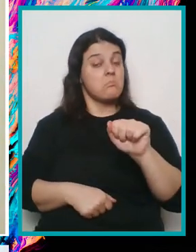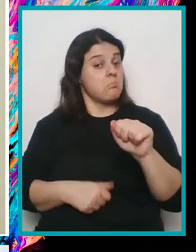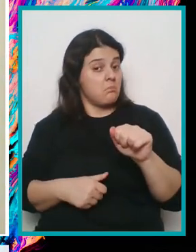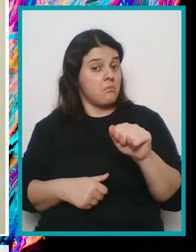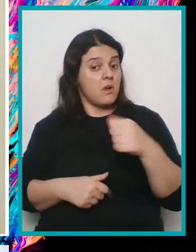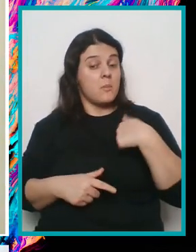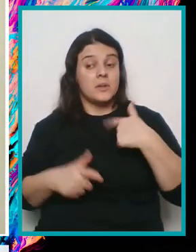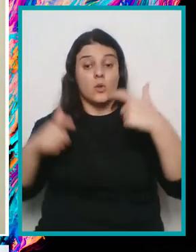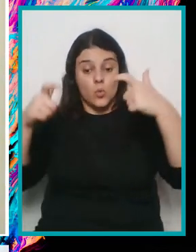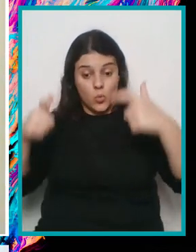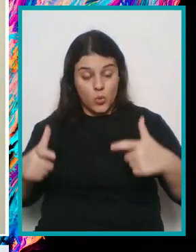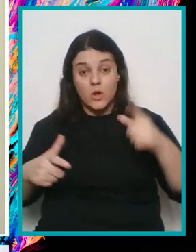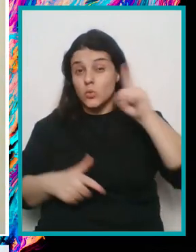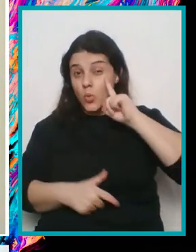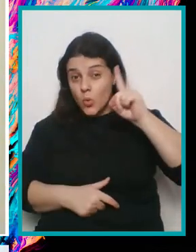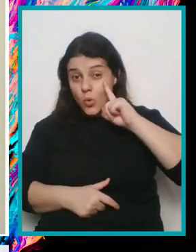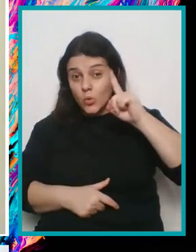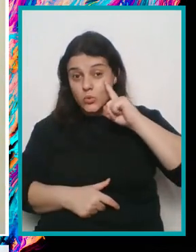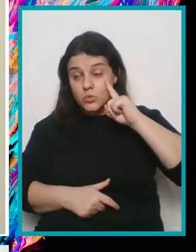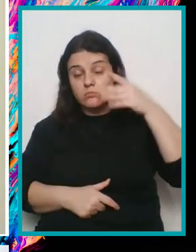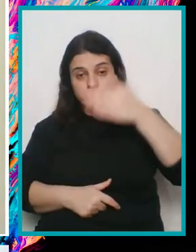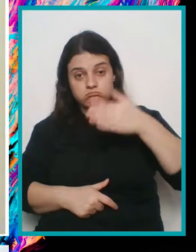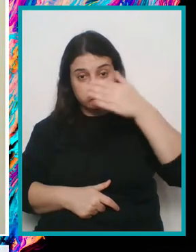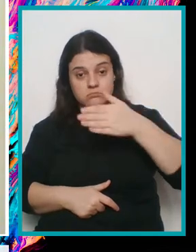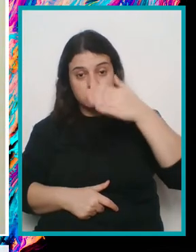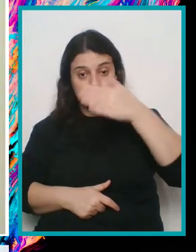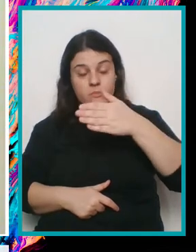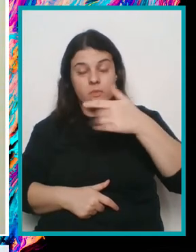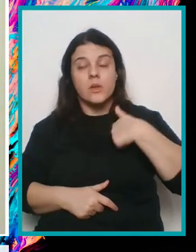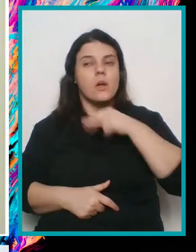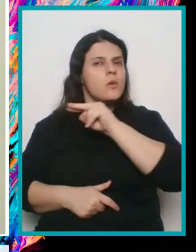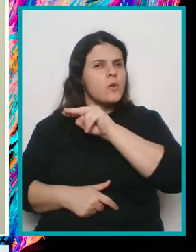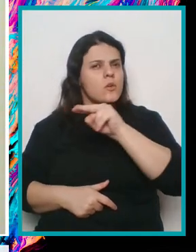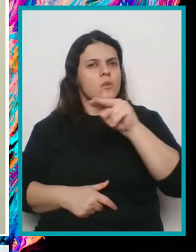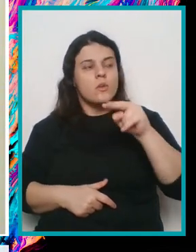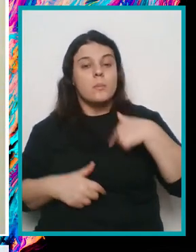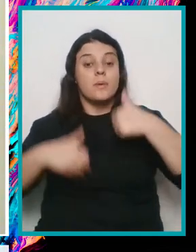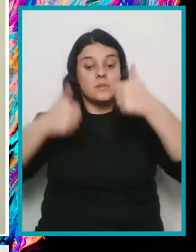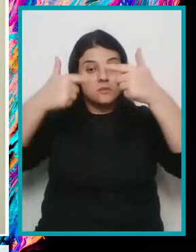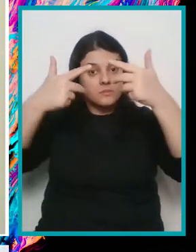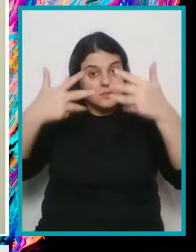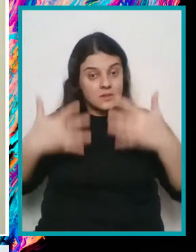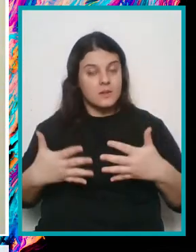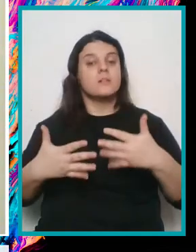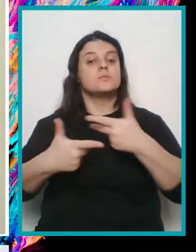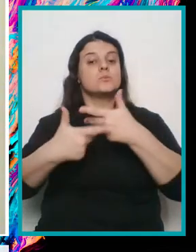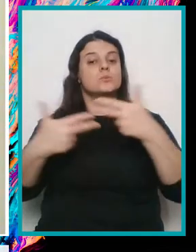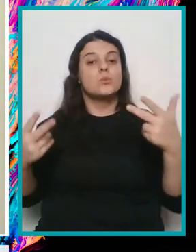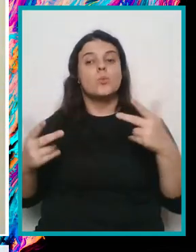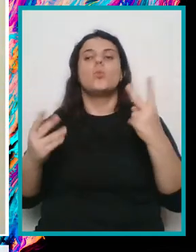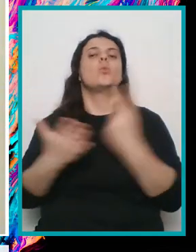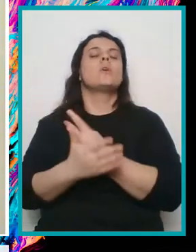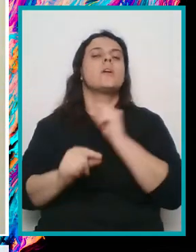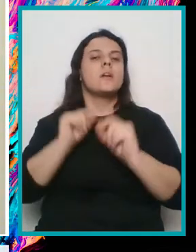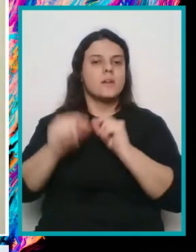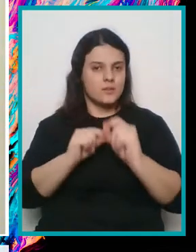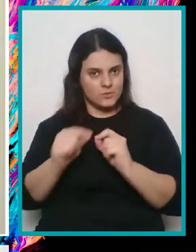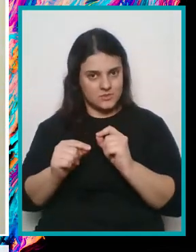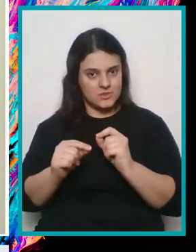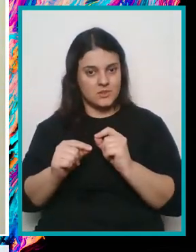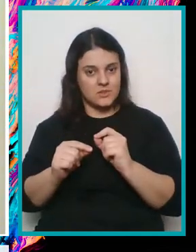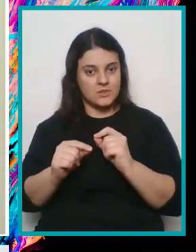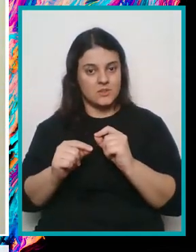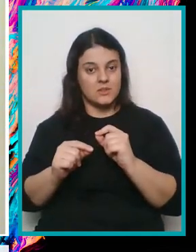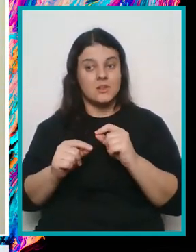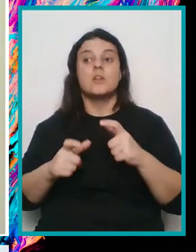communities. So the only way that we will get climate justice is by including every community, amplifying the